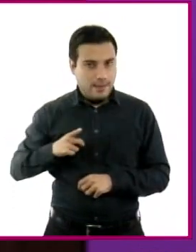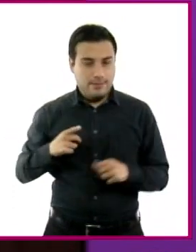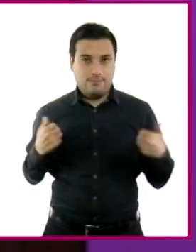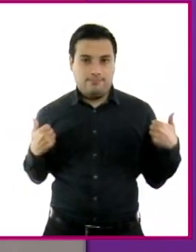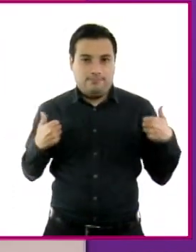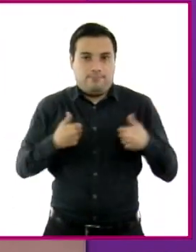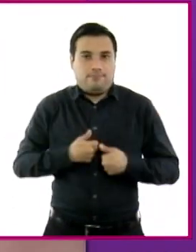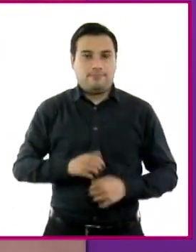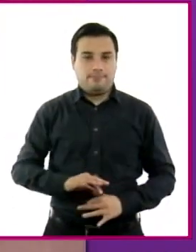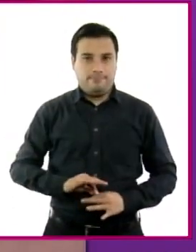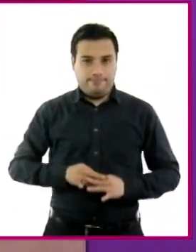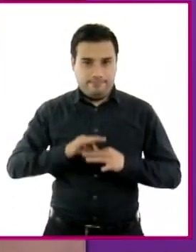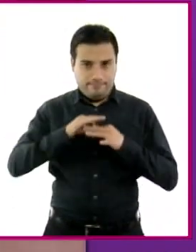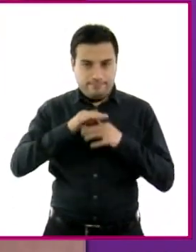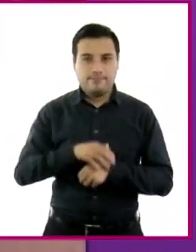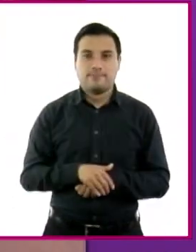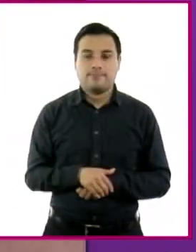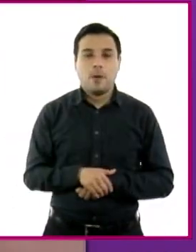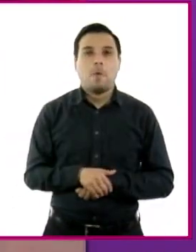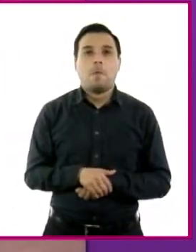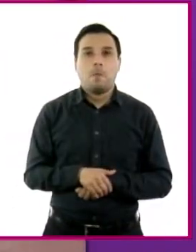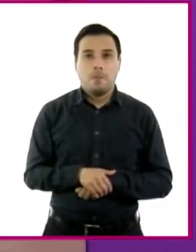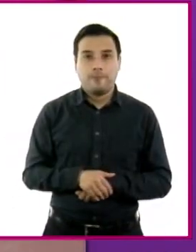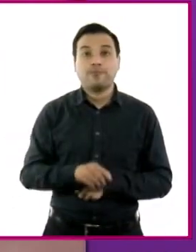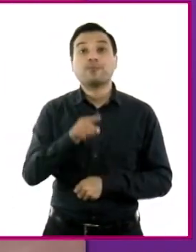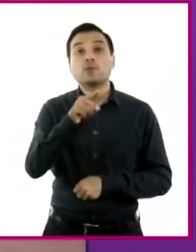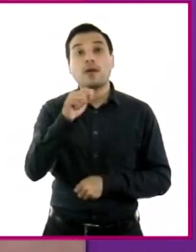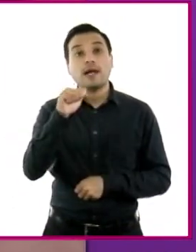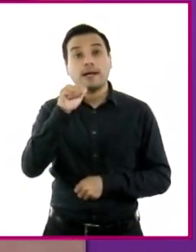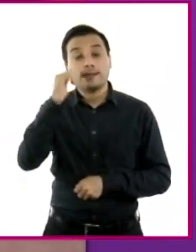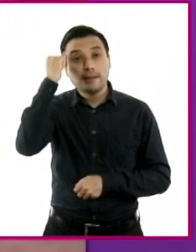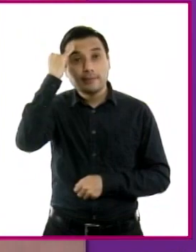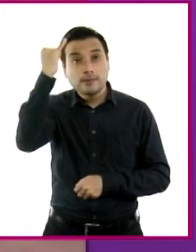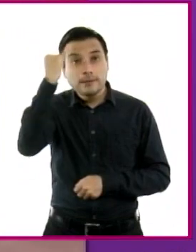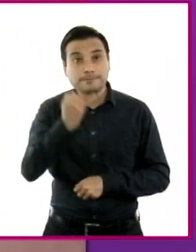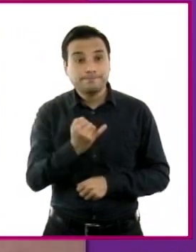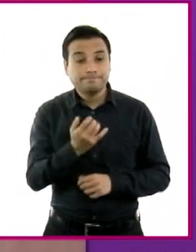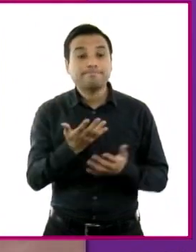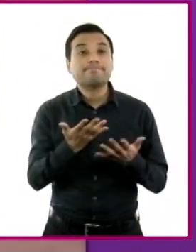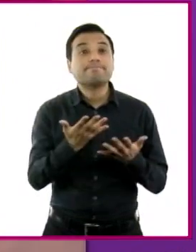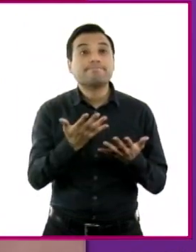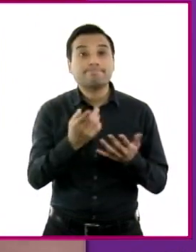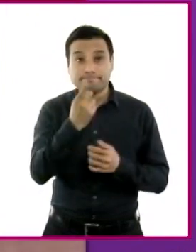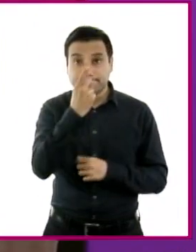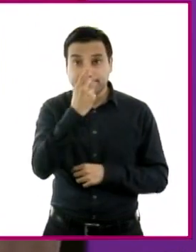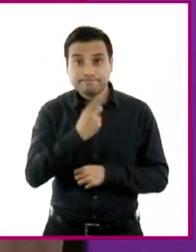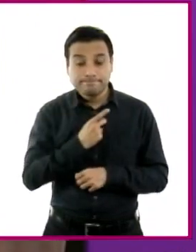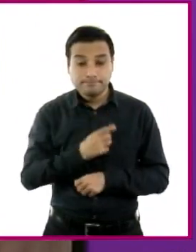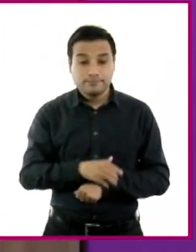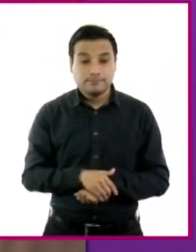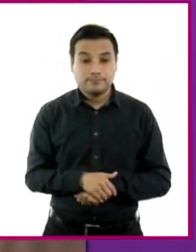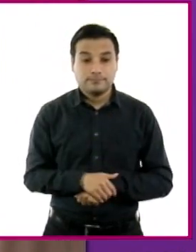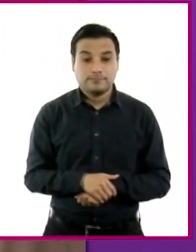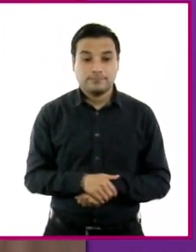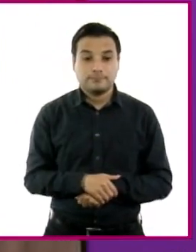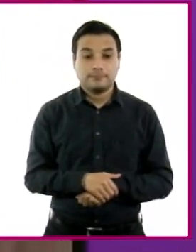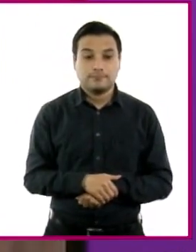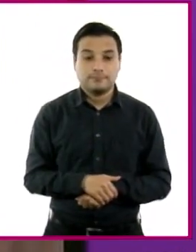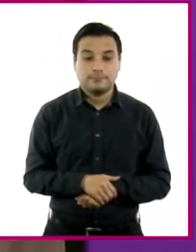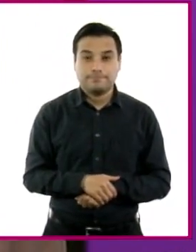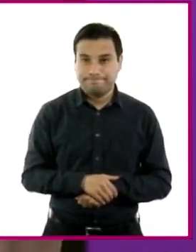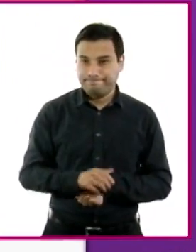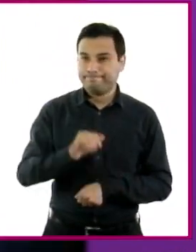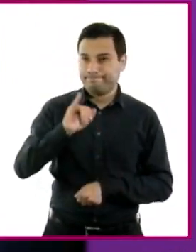laboratory. Aww. Do you have a rule to share, Agatha? You have to help us remember. Of course,